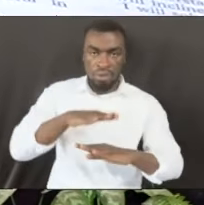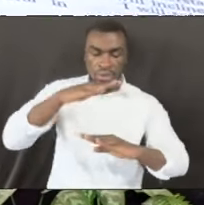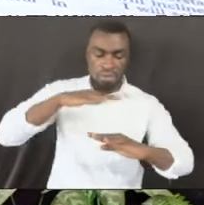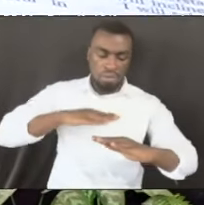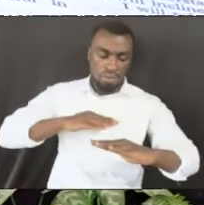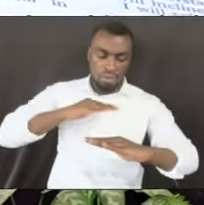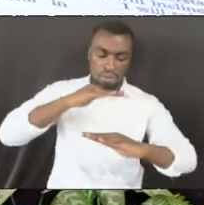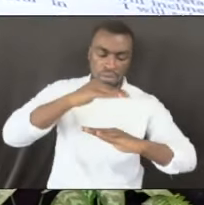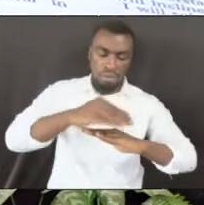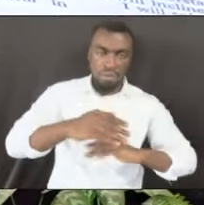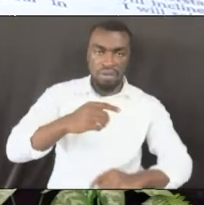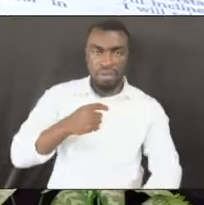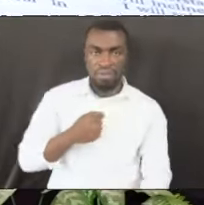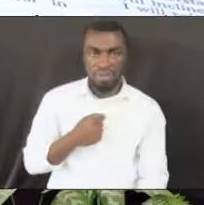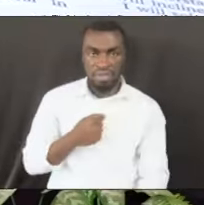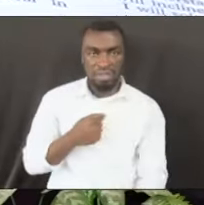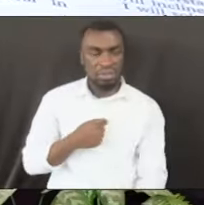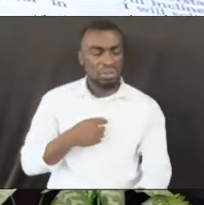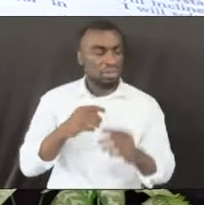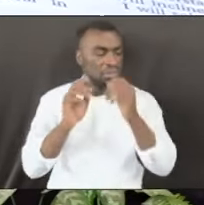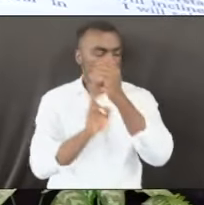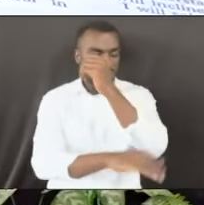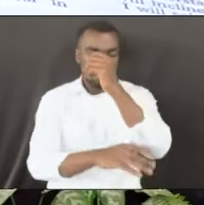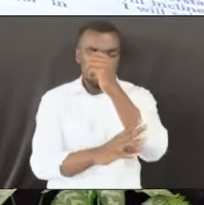It was a terrible experience.